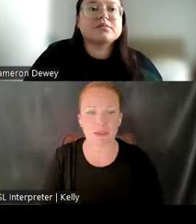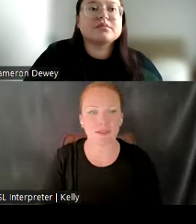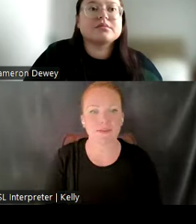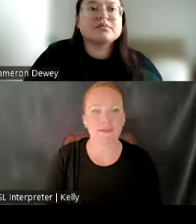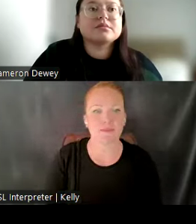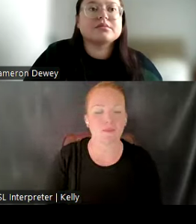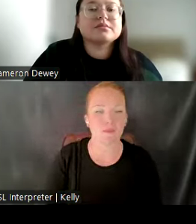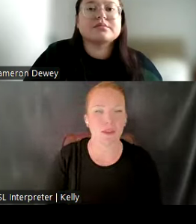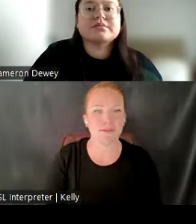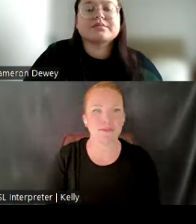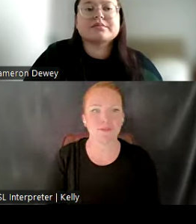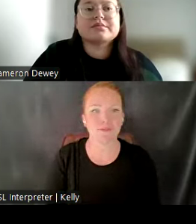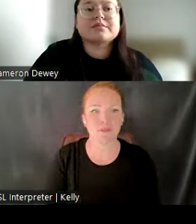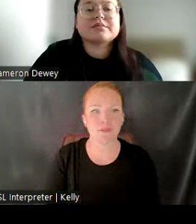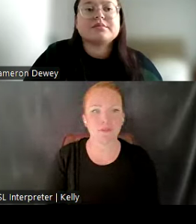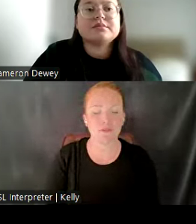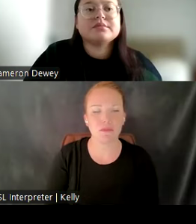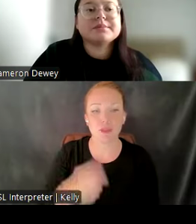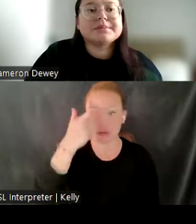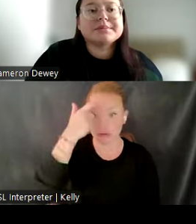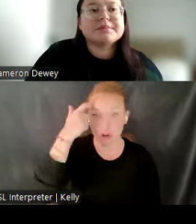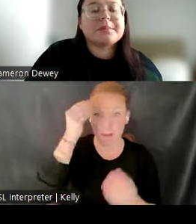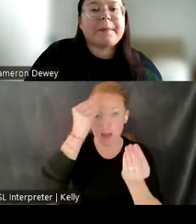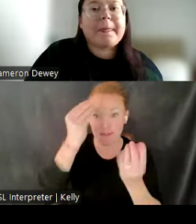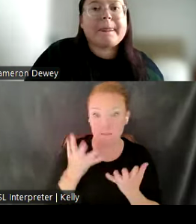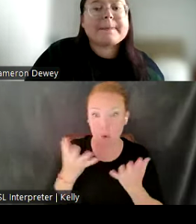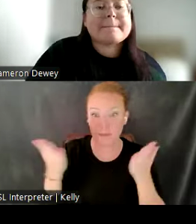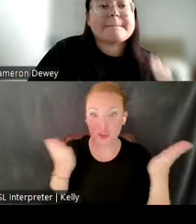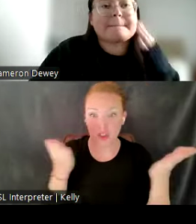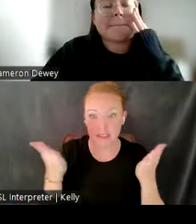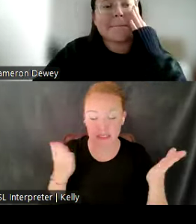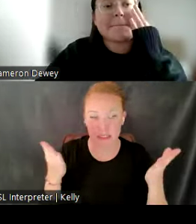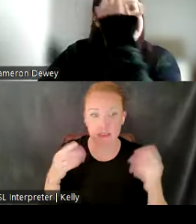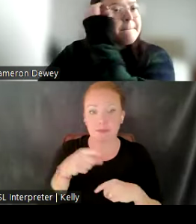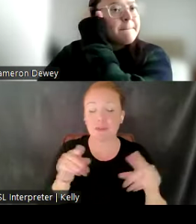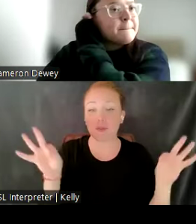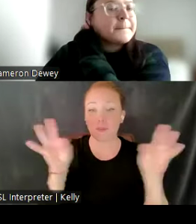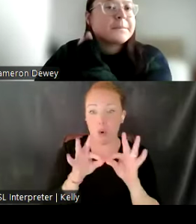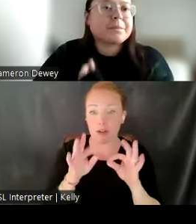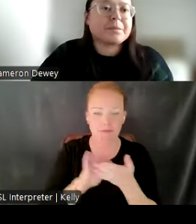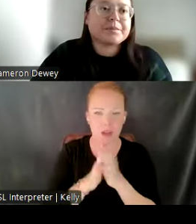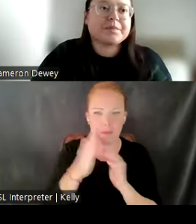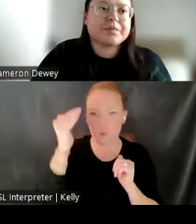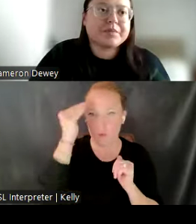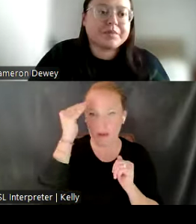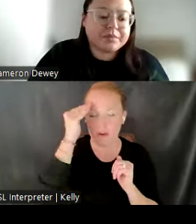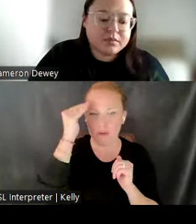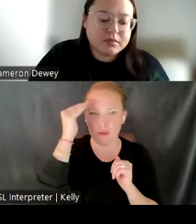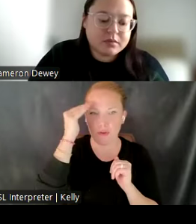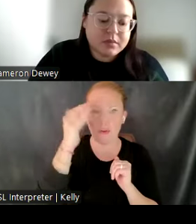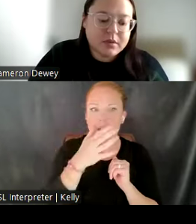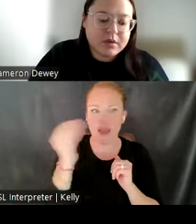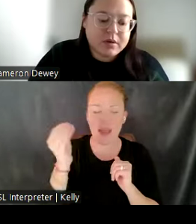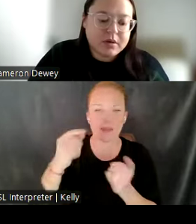So, when talking about trauma-informed services, it's also important to be aware and address